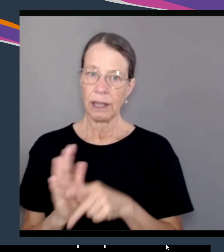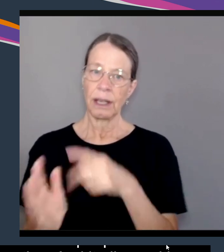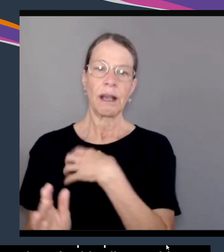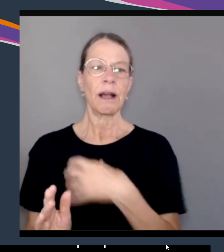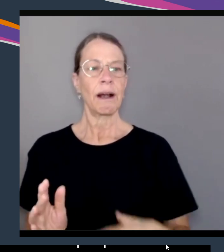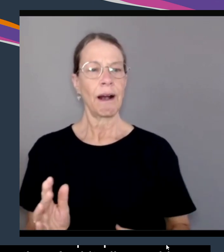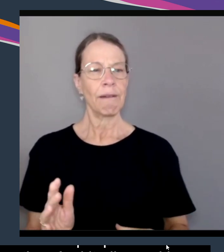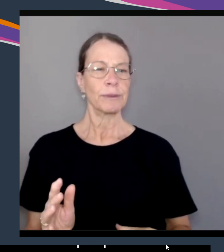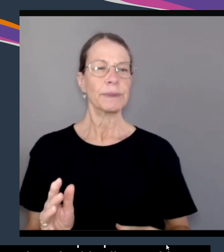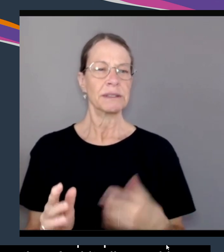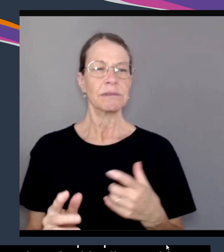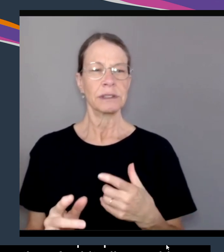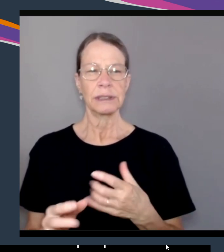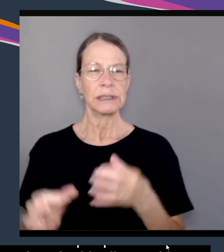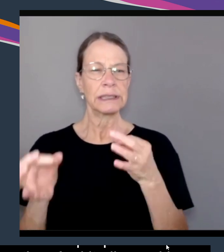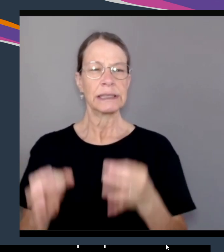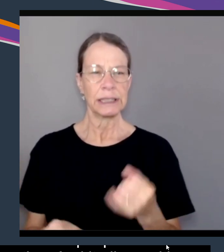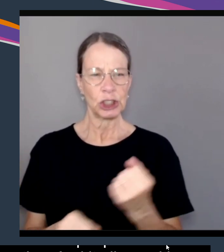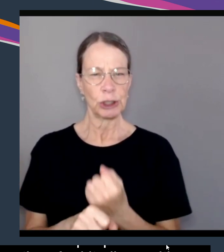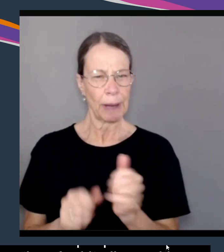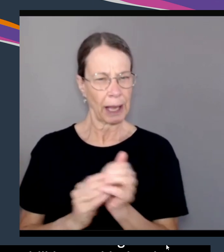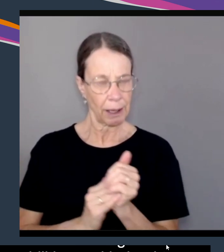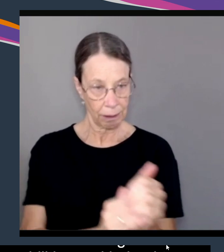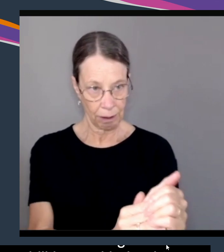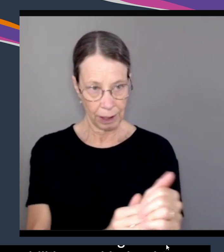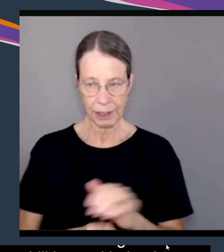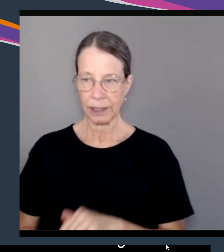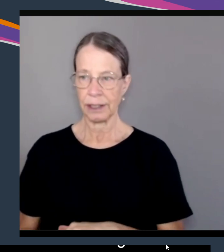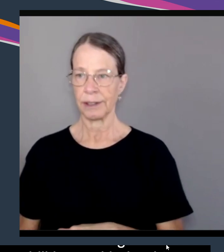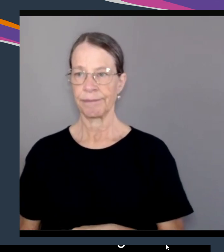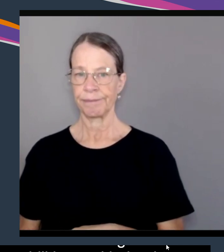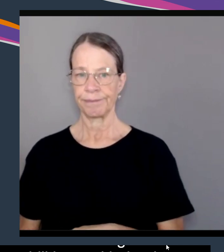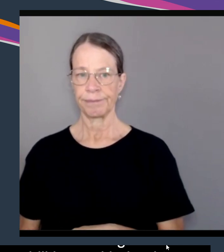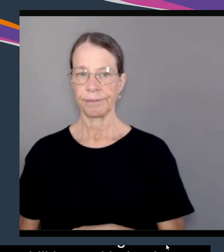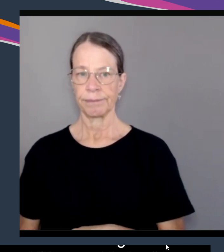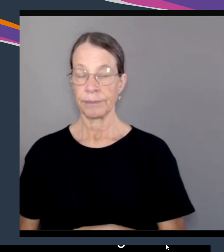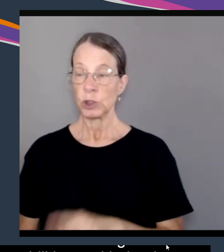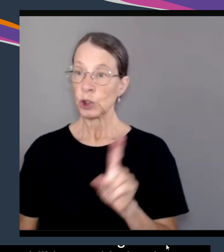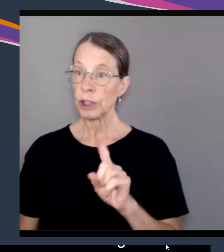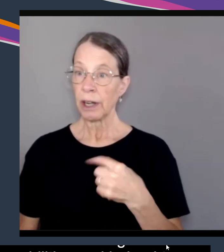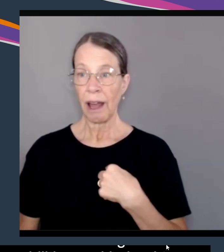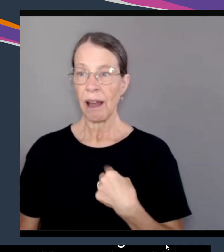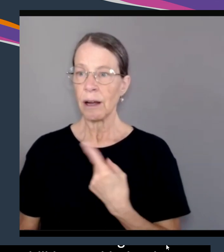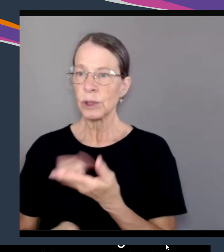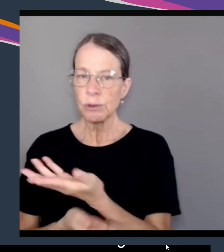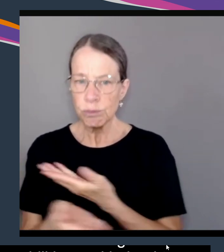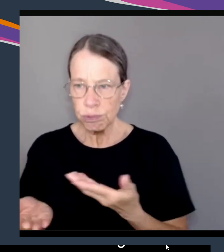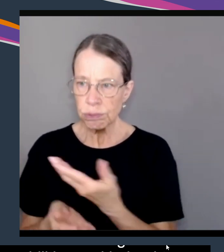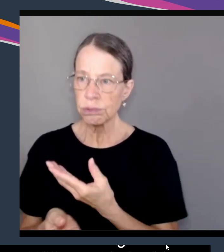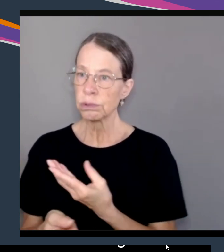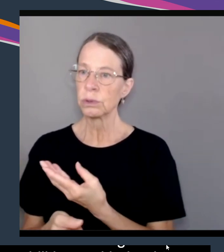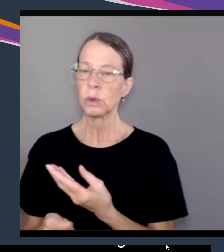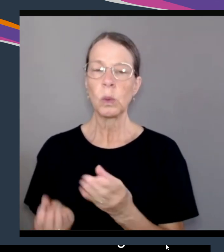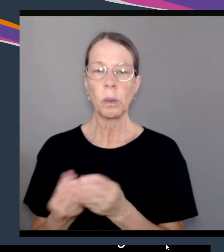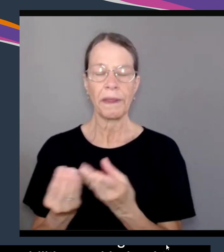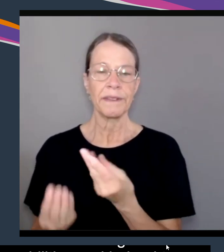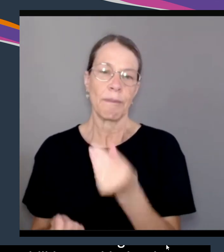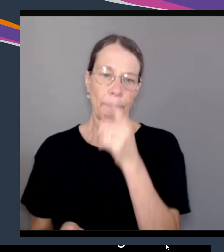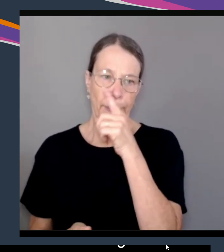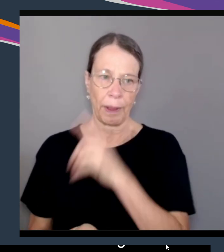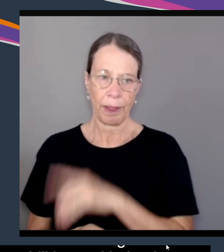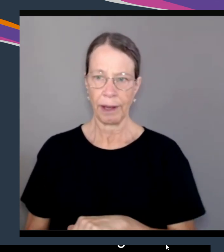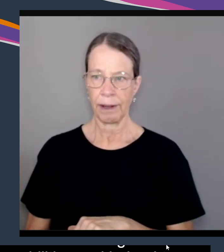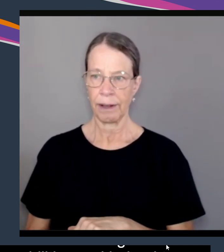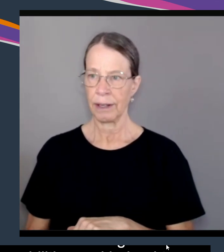But I've started this conversation even this morning with a number of people. That work is not